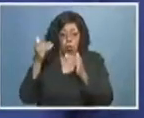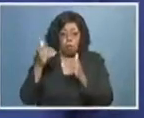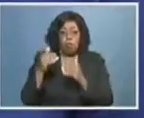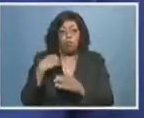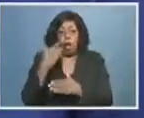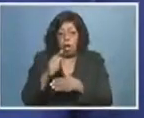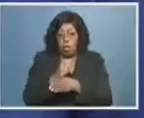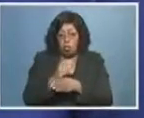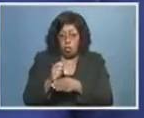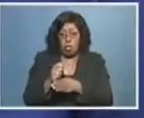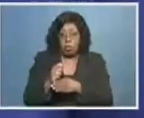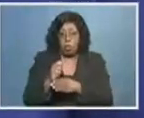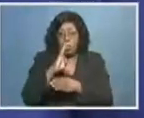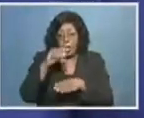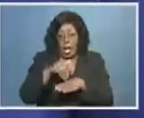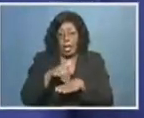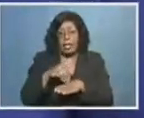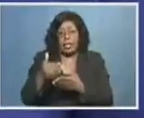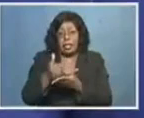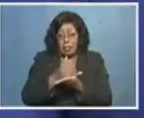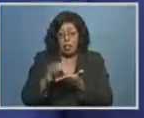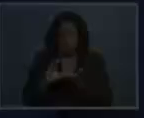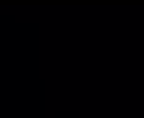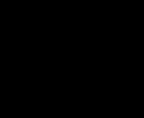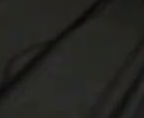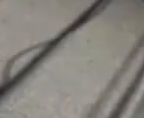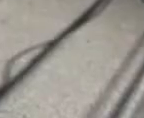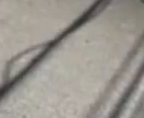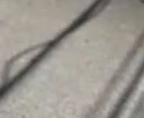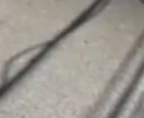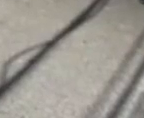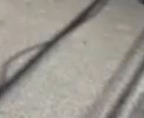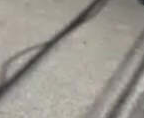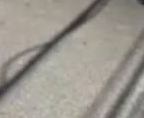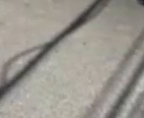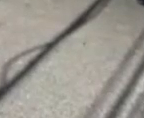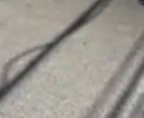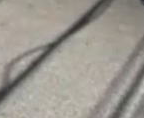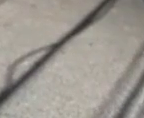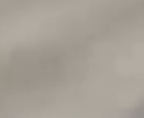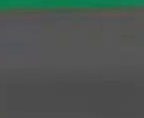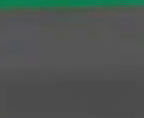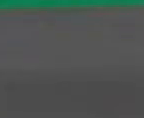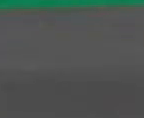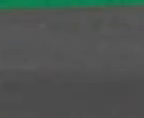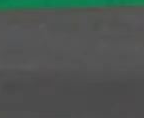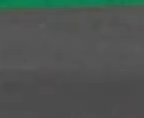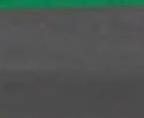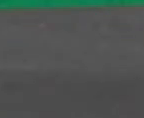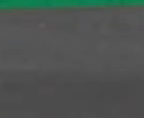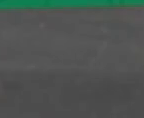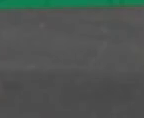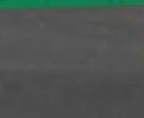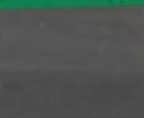be offered at some of the centers of Urban Renewal throughout the country. Harry's Fabrics and Uniform Store wants to get you ready for back